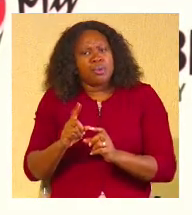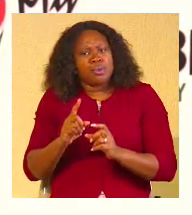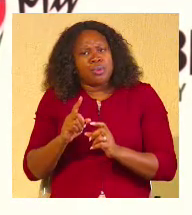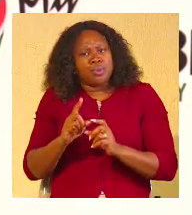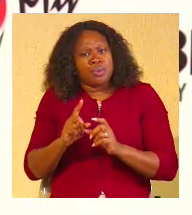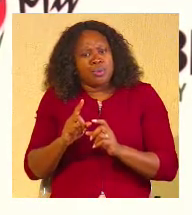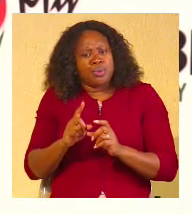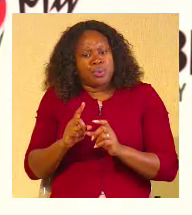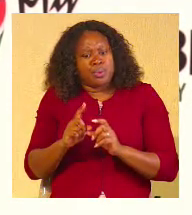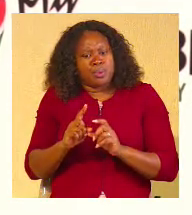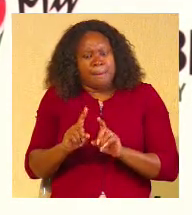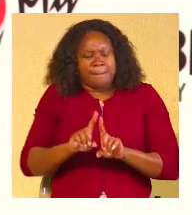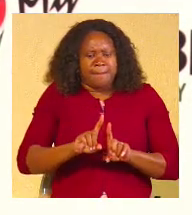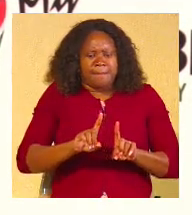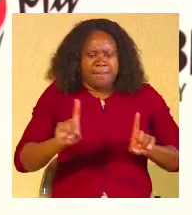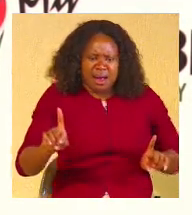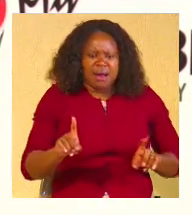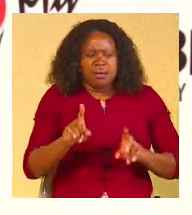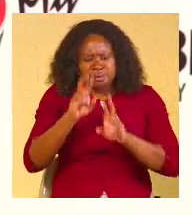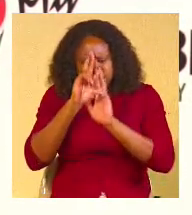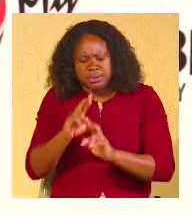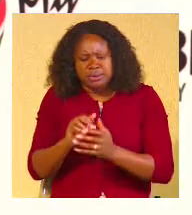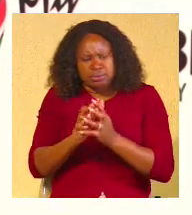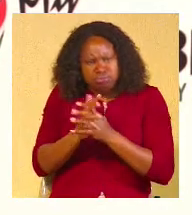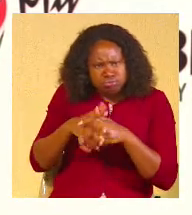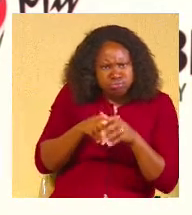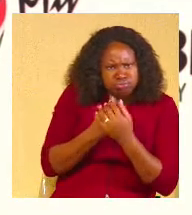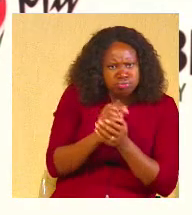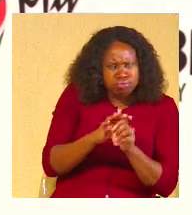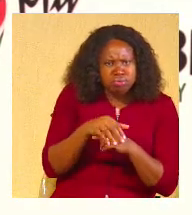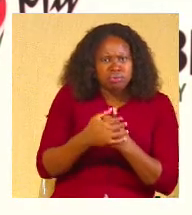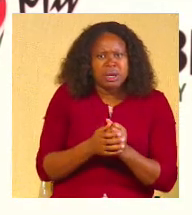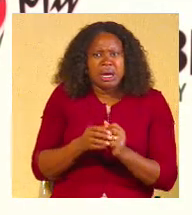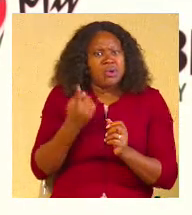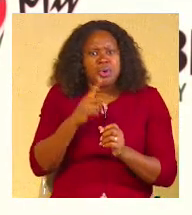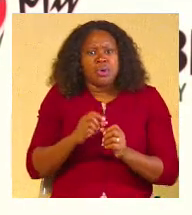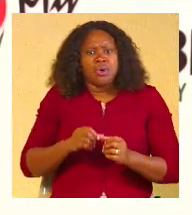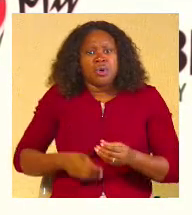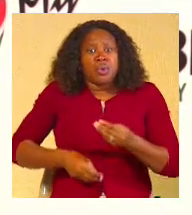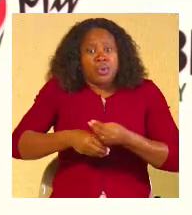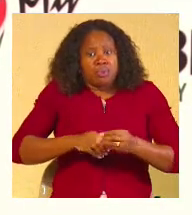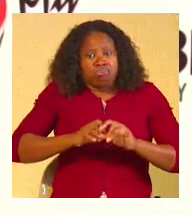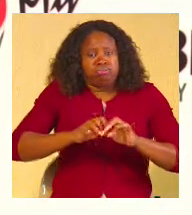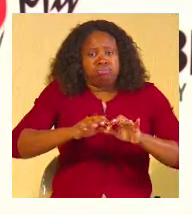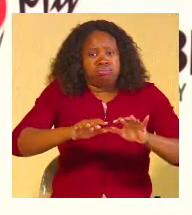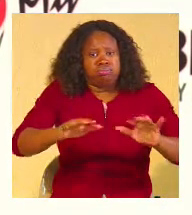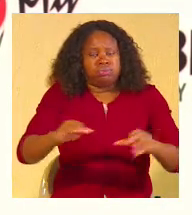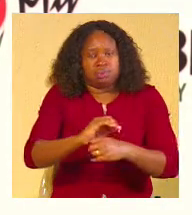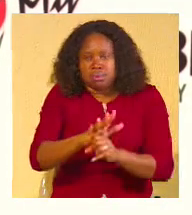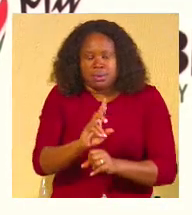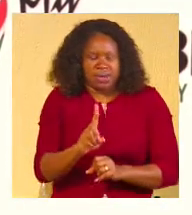not contributing towards the spread of the virus. But there's something that I think quite importantly want to bring to the attention of the Namibian